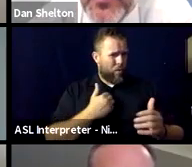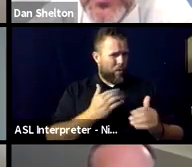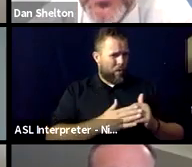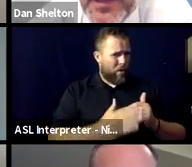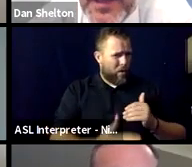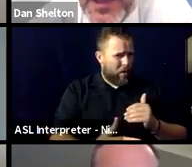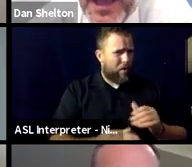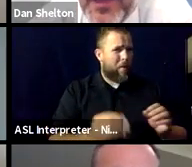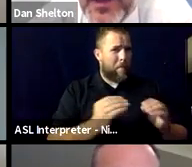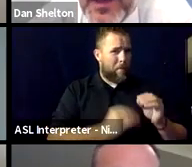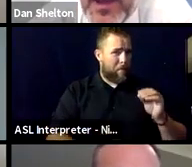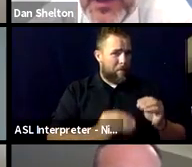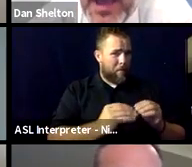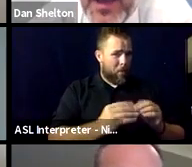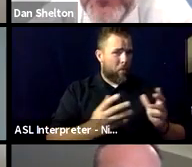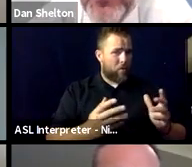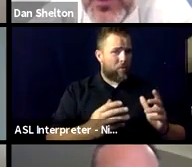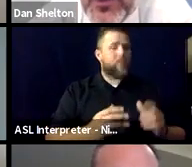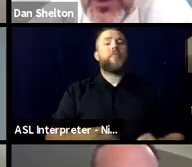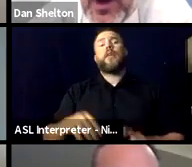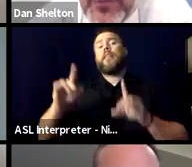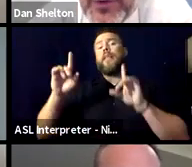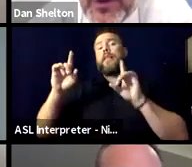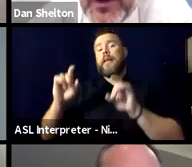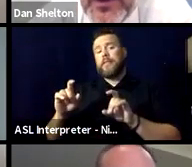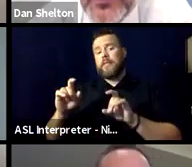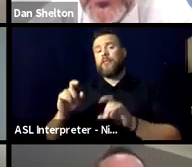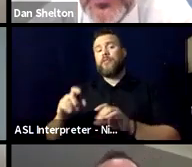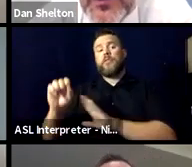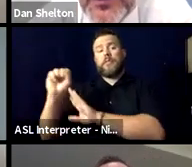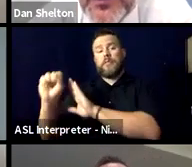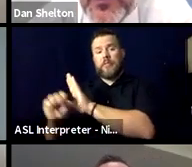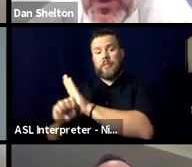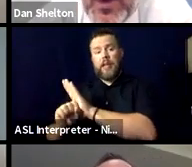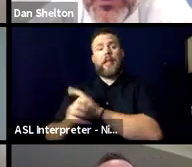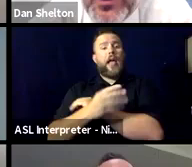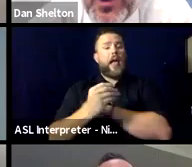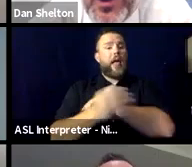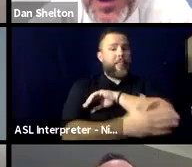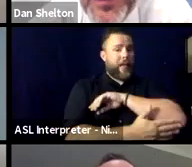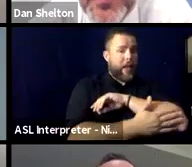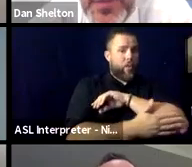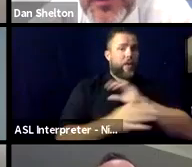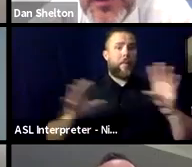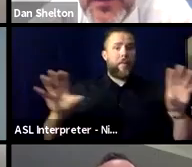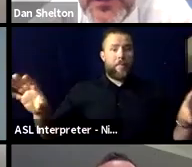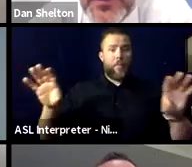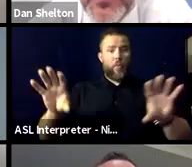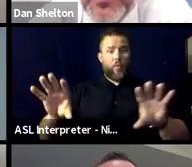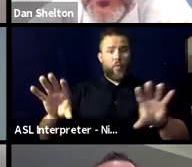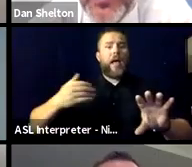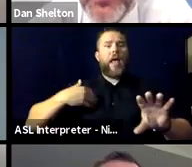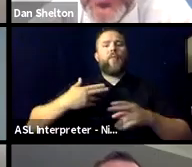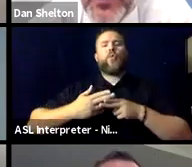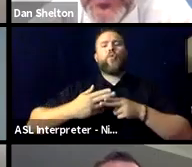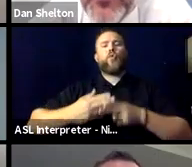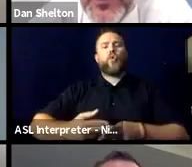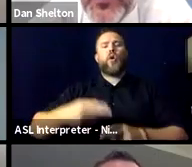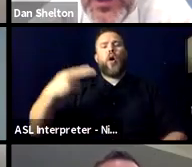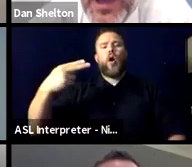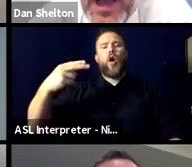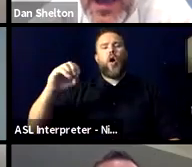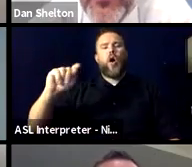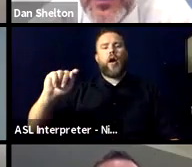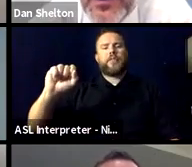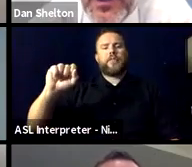testing, the state and the county have both offered services for what we would call hotspot testing, right? So if